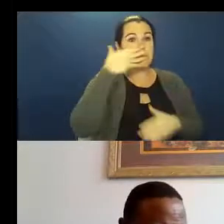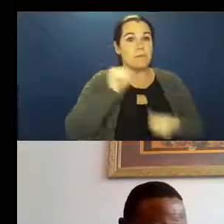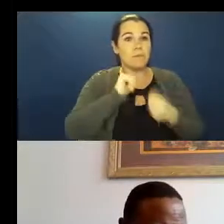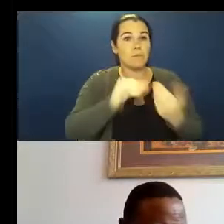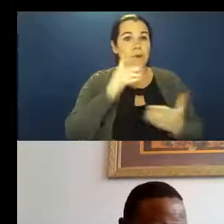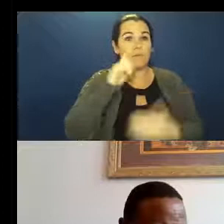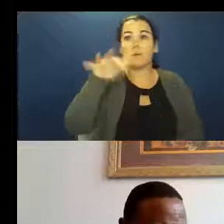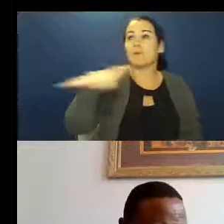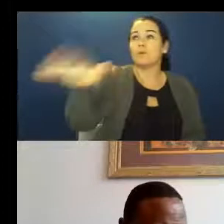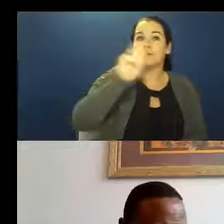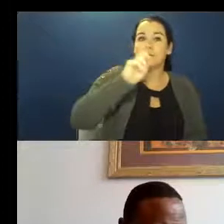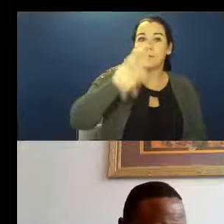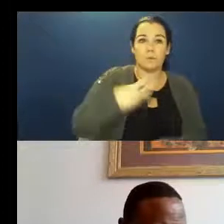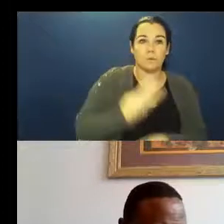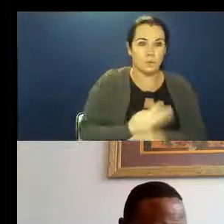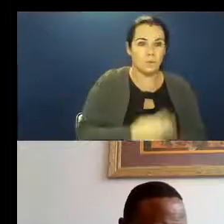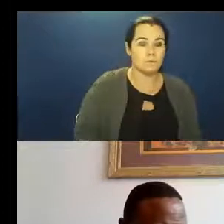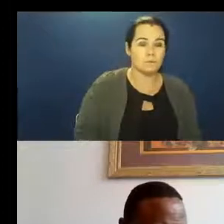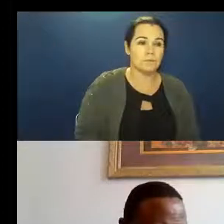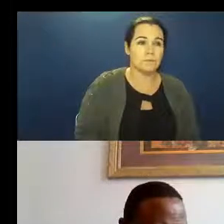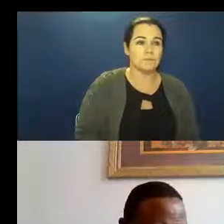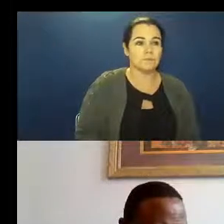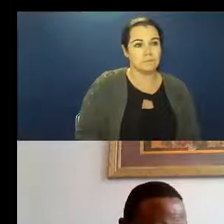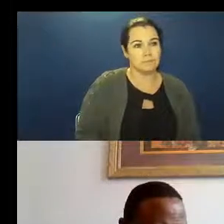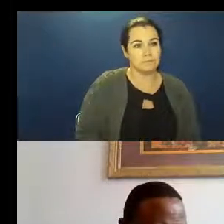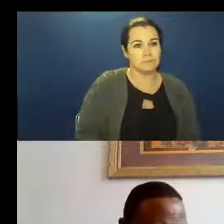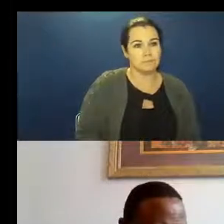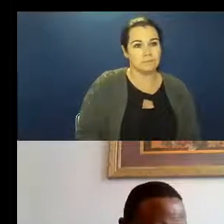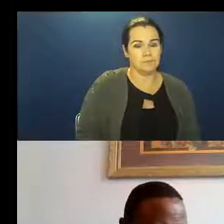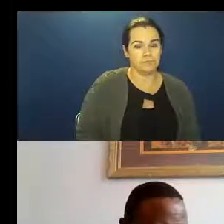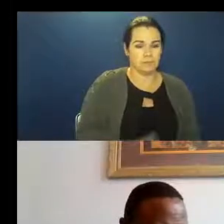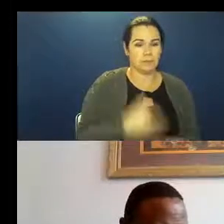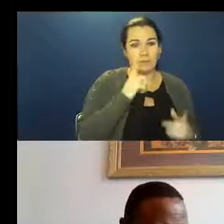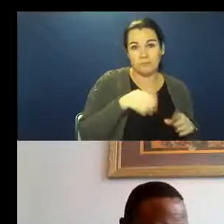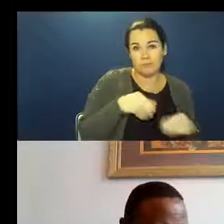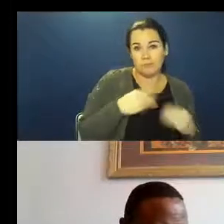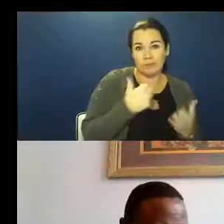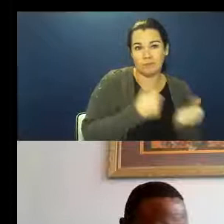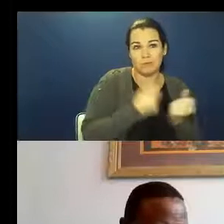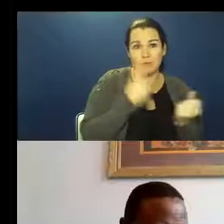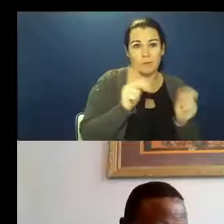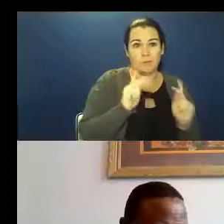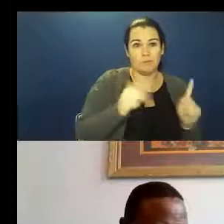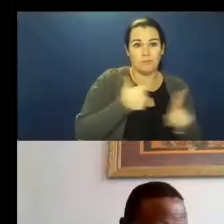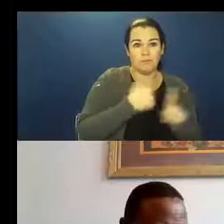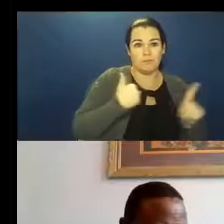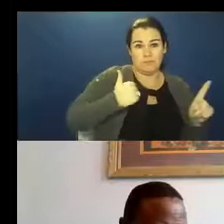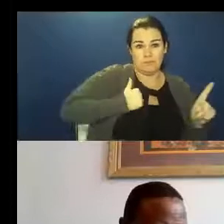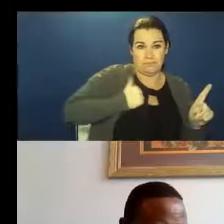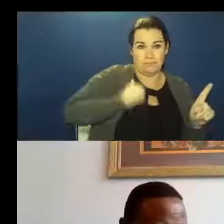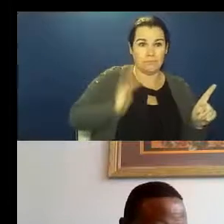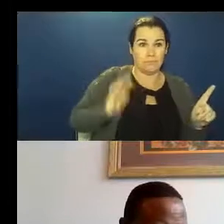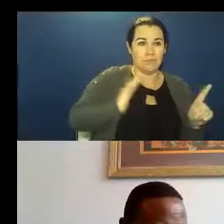world as they're working with these veterans, and things that we can do to really shore up